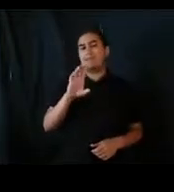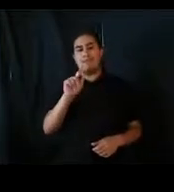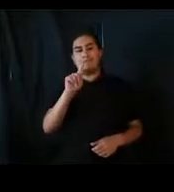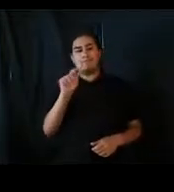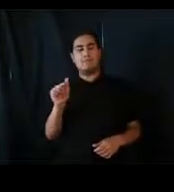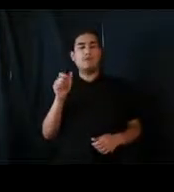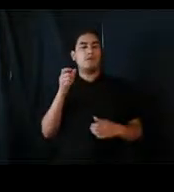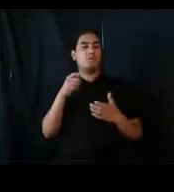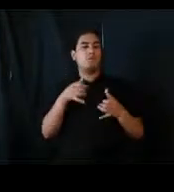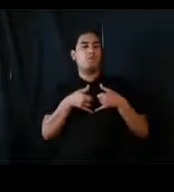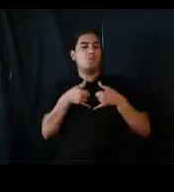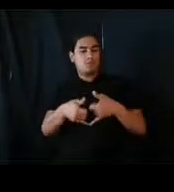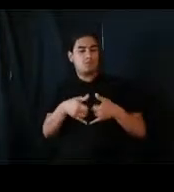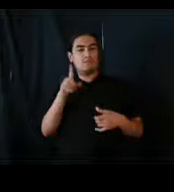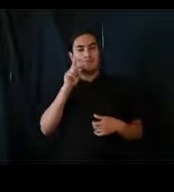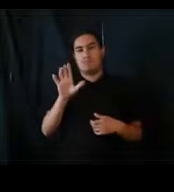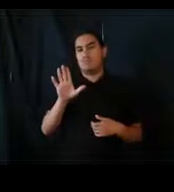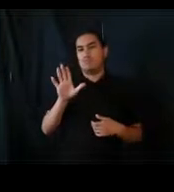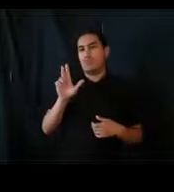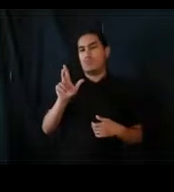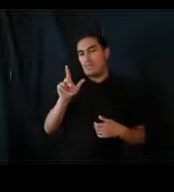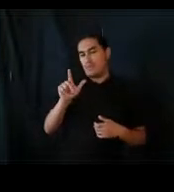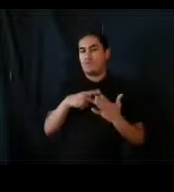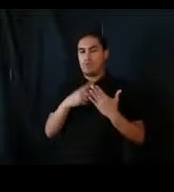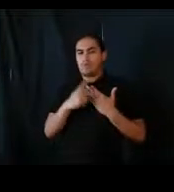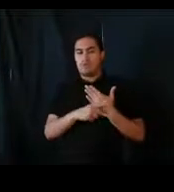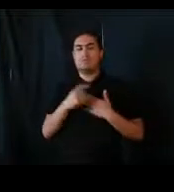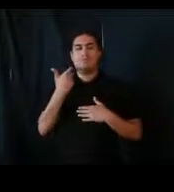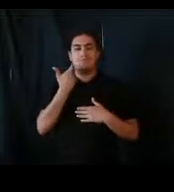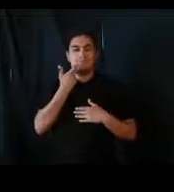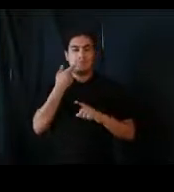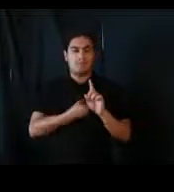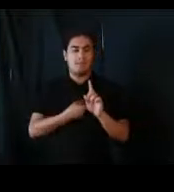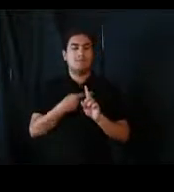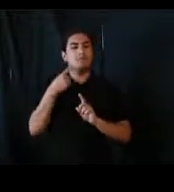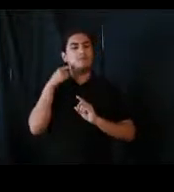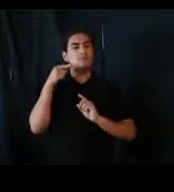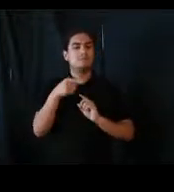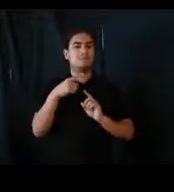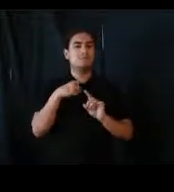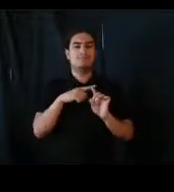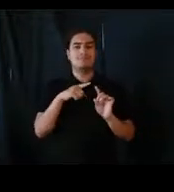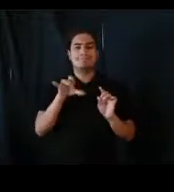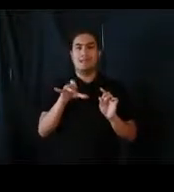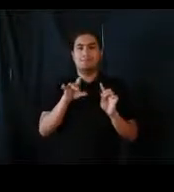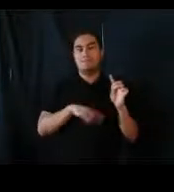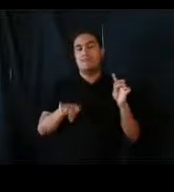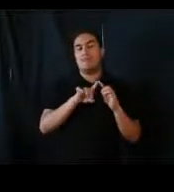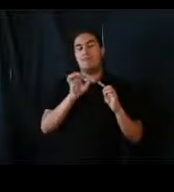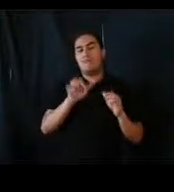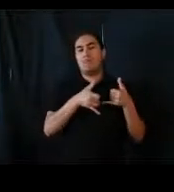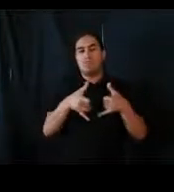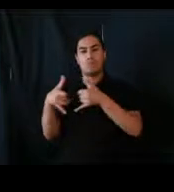23 projects statewide last month as part of the fifth cycle of awards these grants kick off a period of historic investment